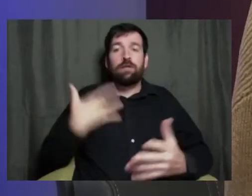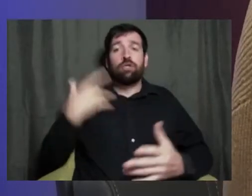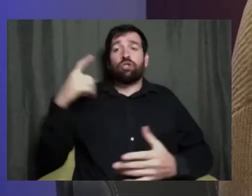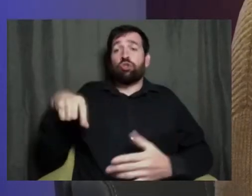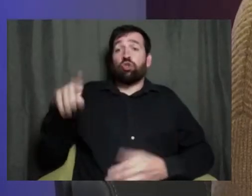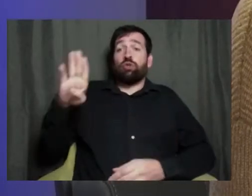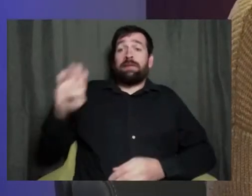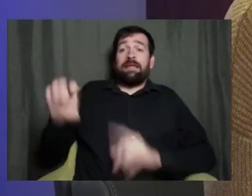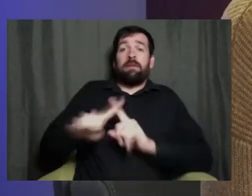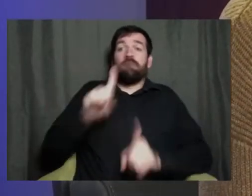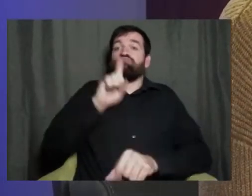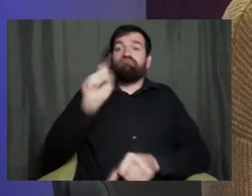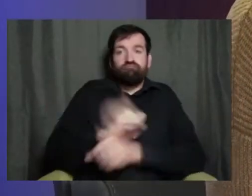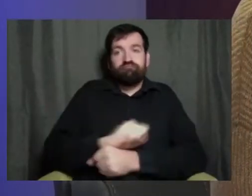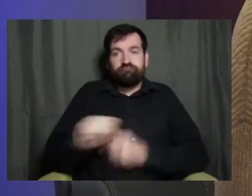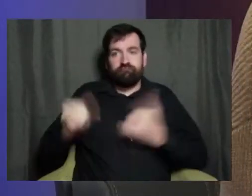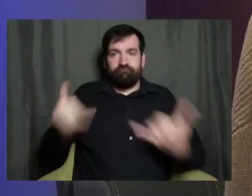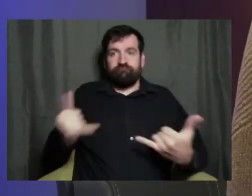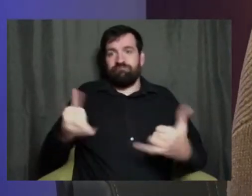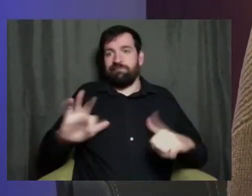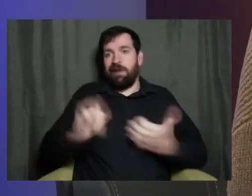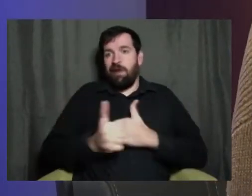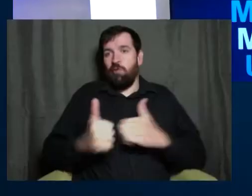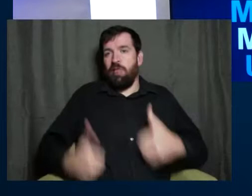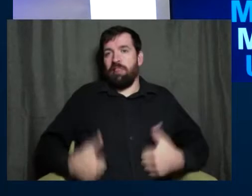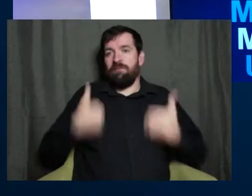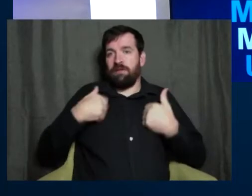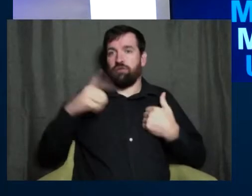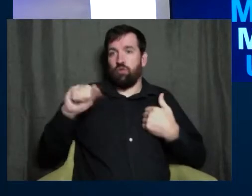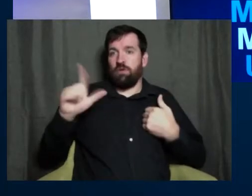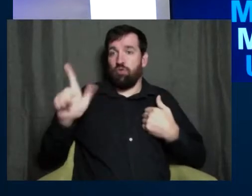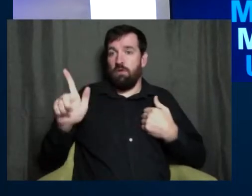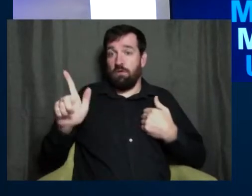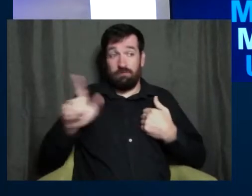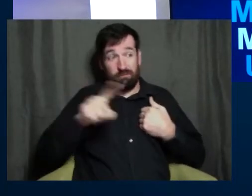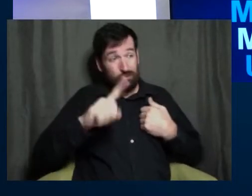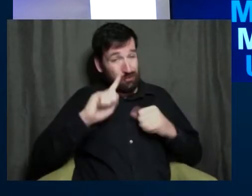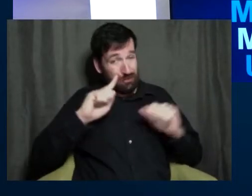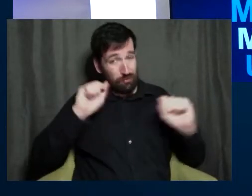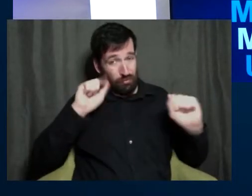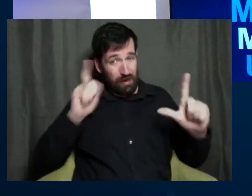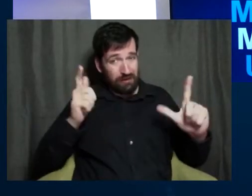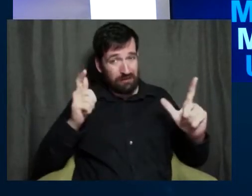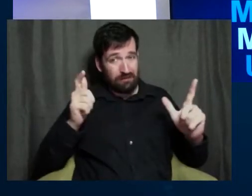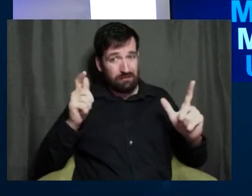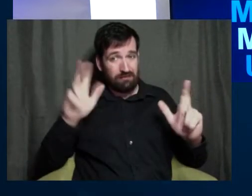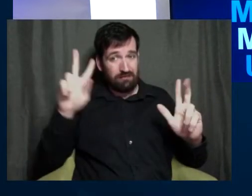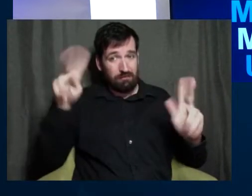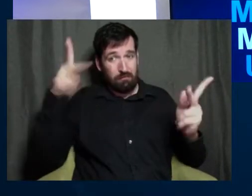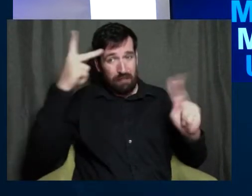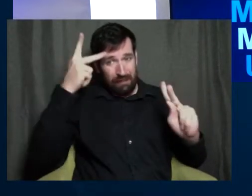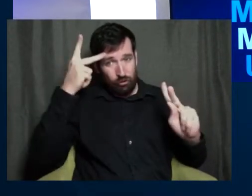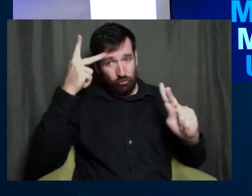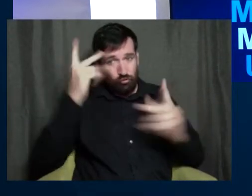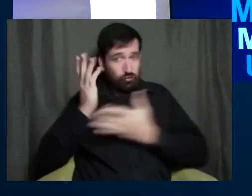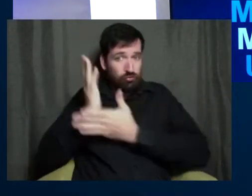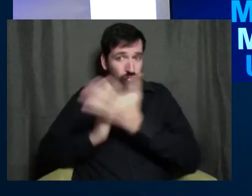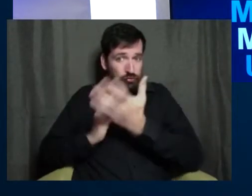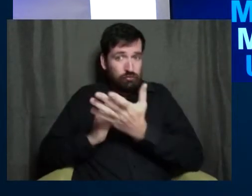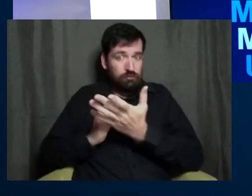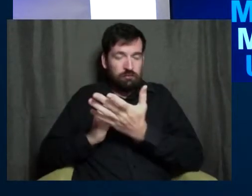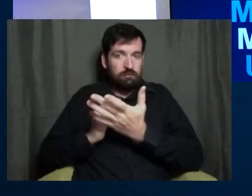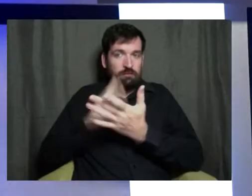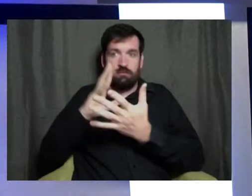of what we're living in 2021. Honestly, are you surprised that the political aspect has taken over so